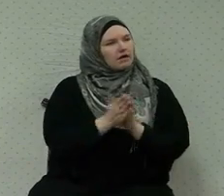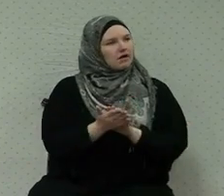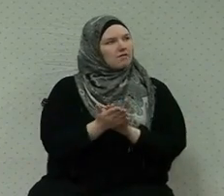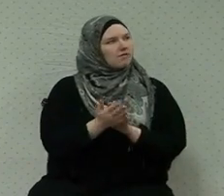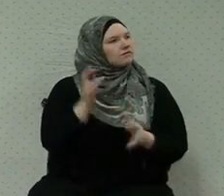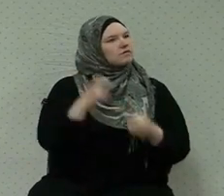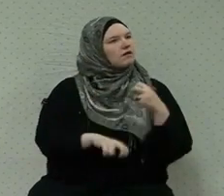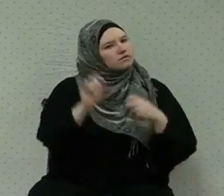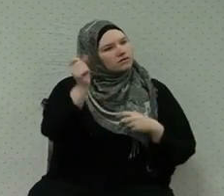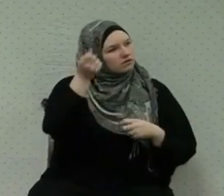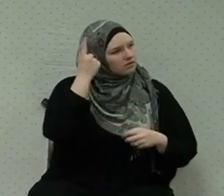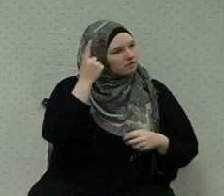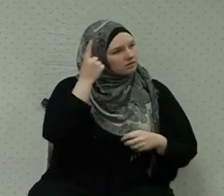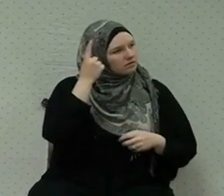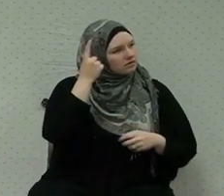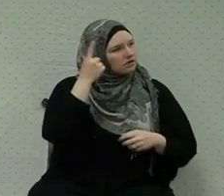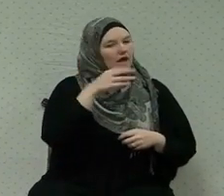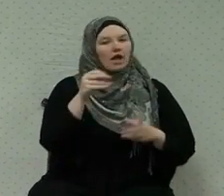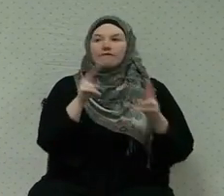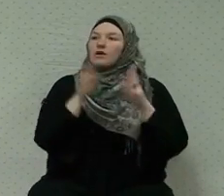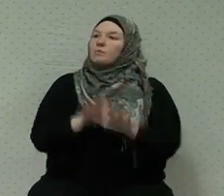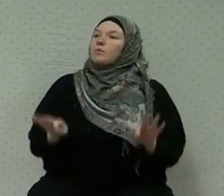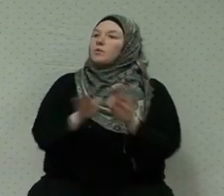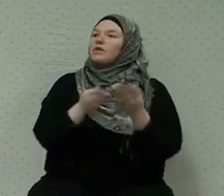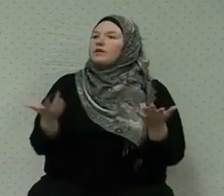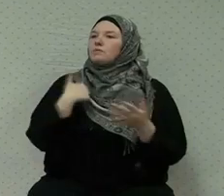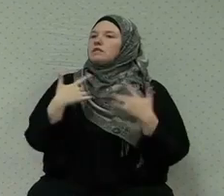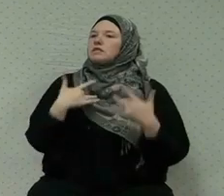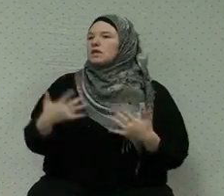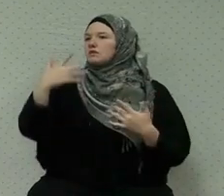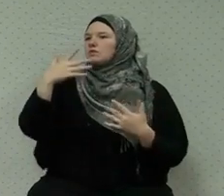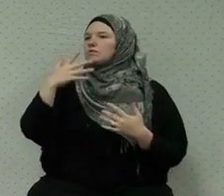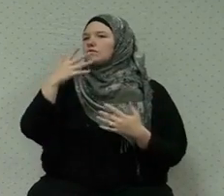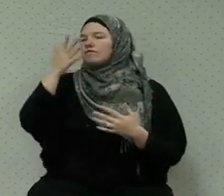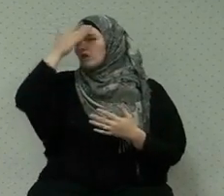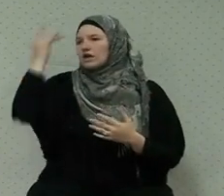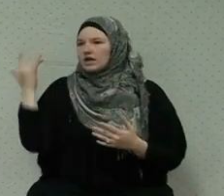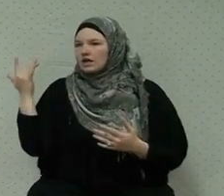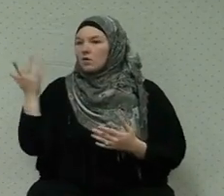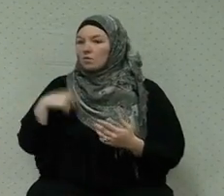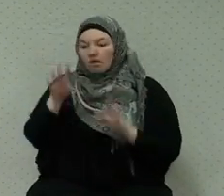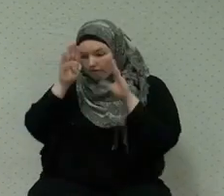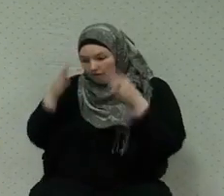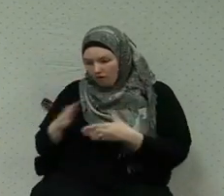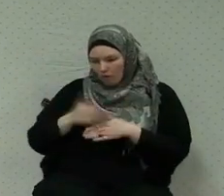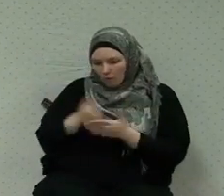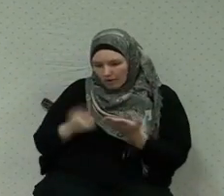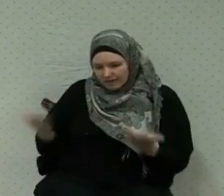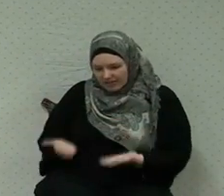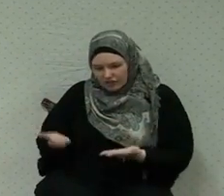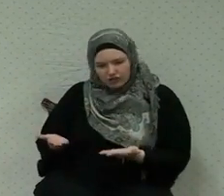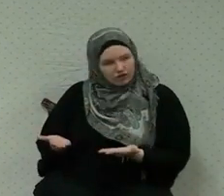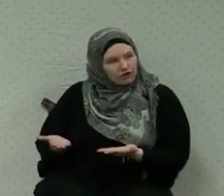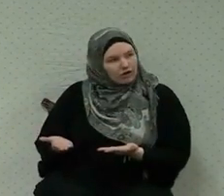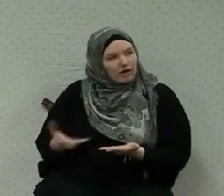given into the back burner. So our attention is on the tangible, and what's